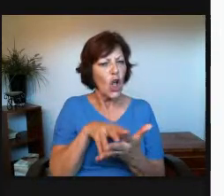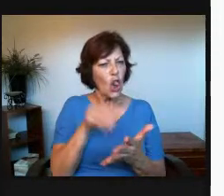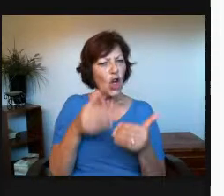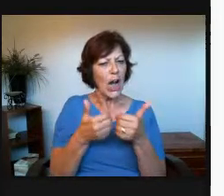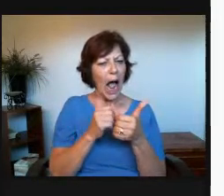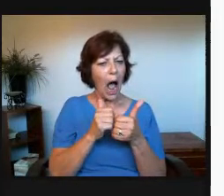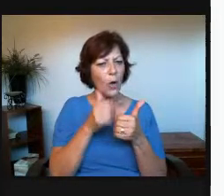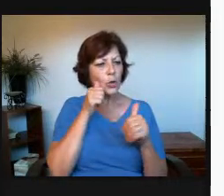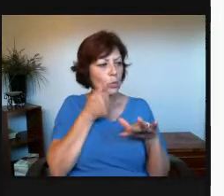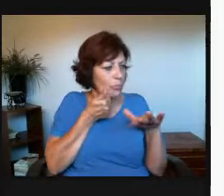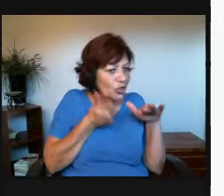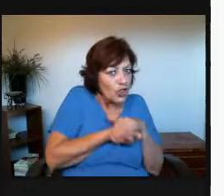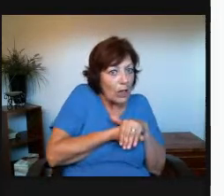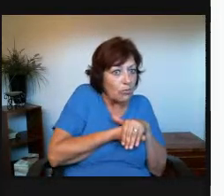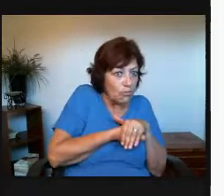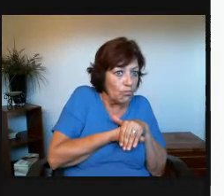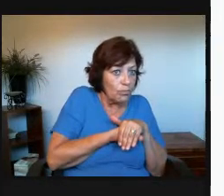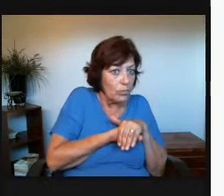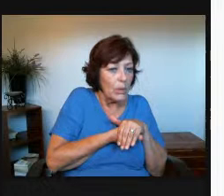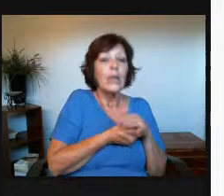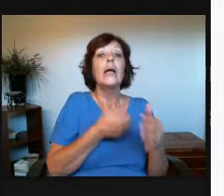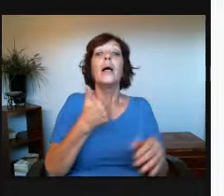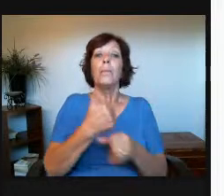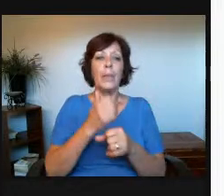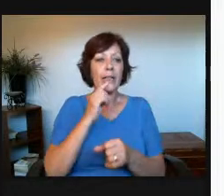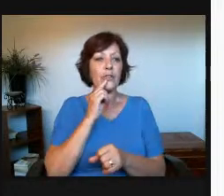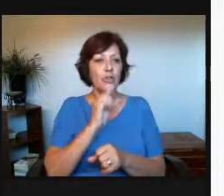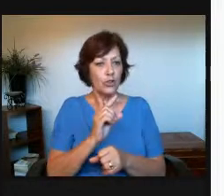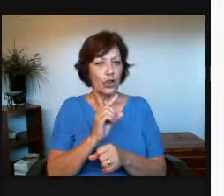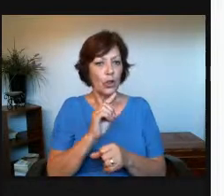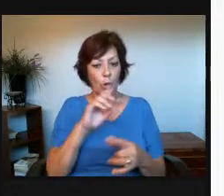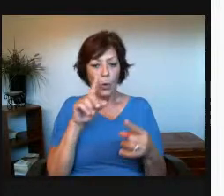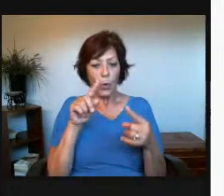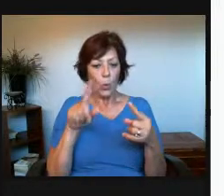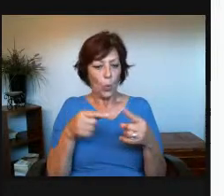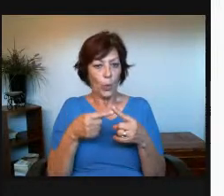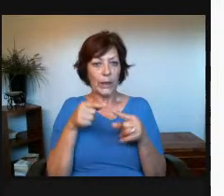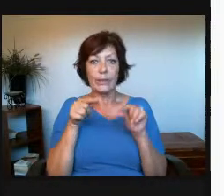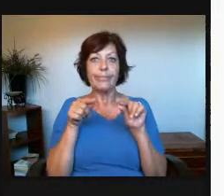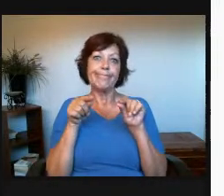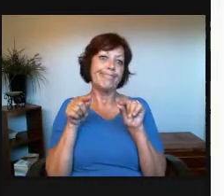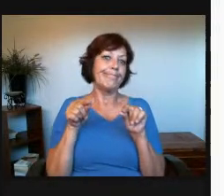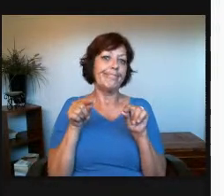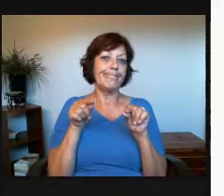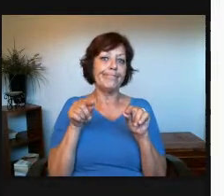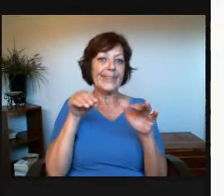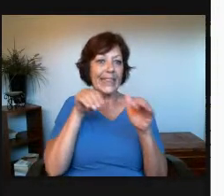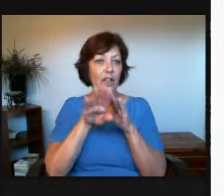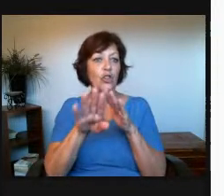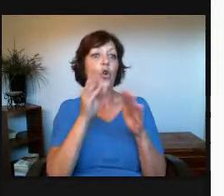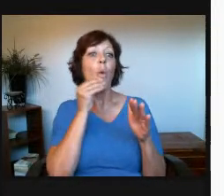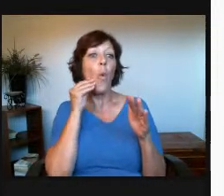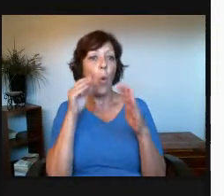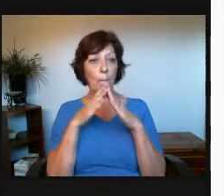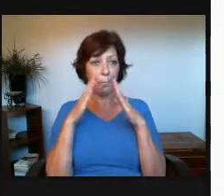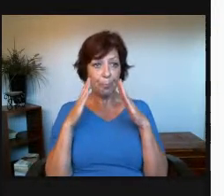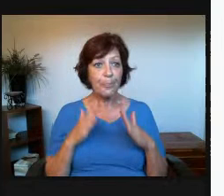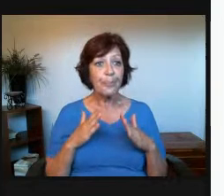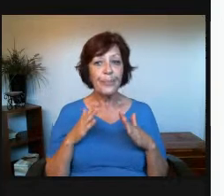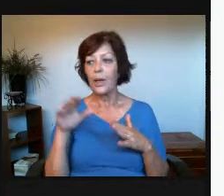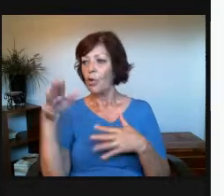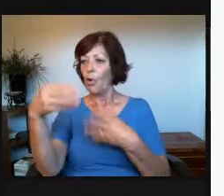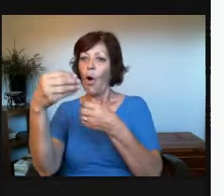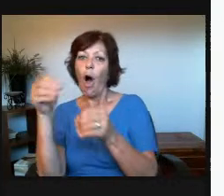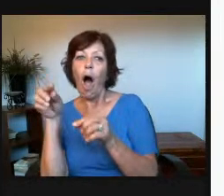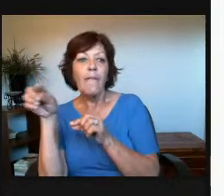shelter in place, making sure that when you're in your home, when you're in your office, and